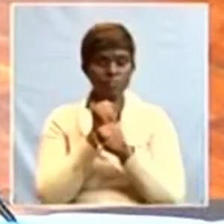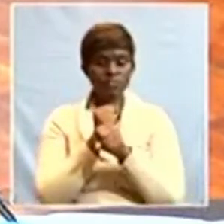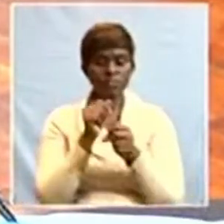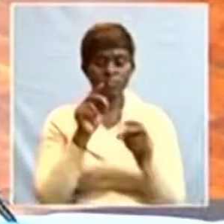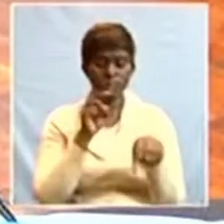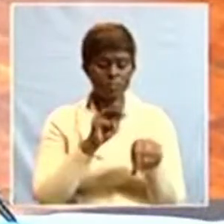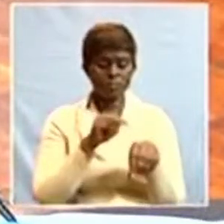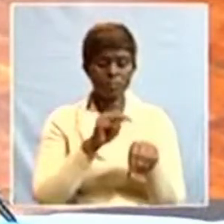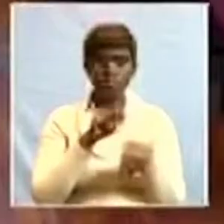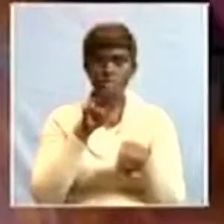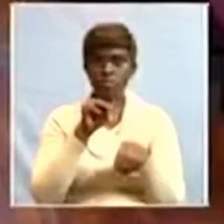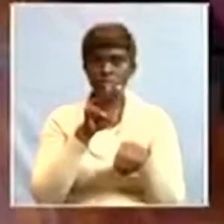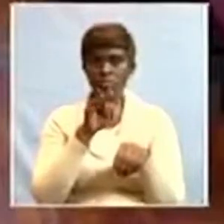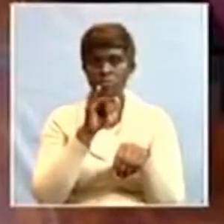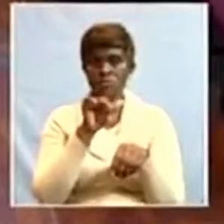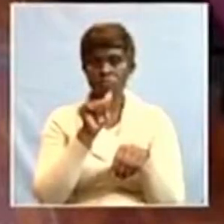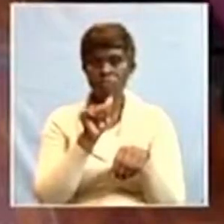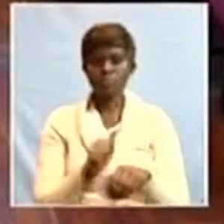Honorable Mwira.